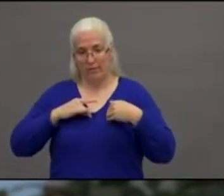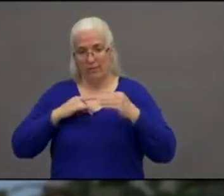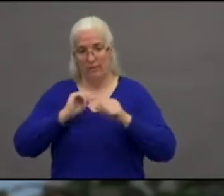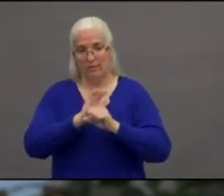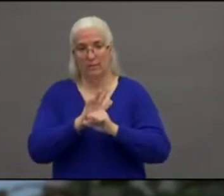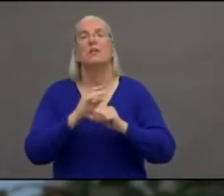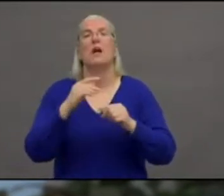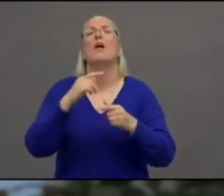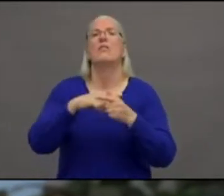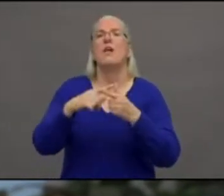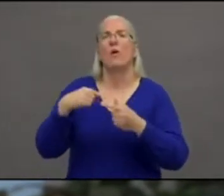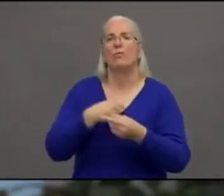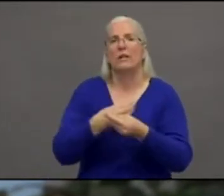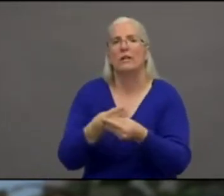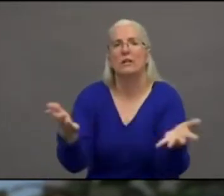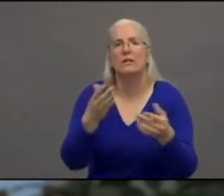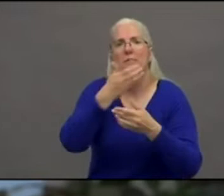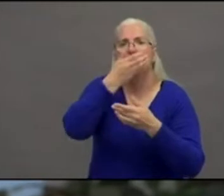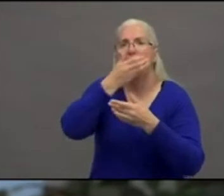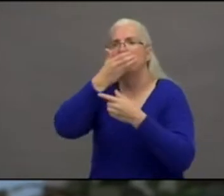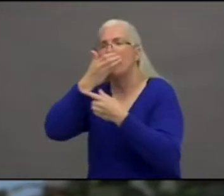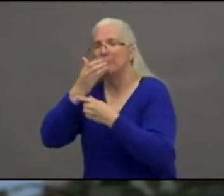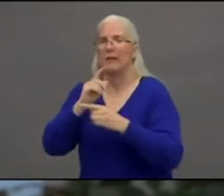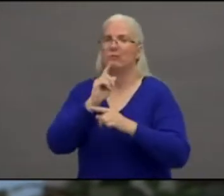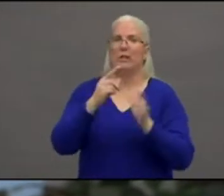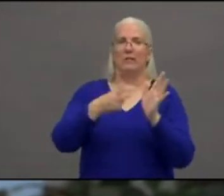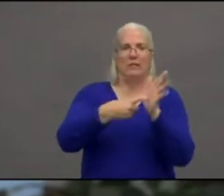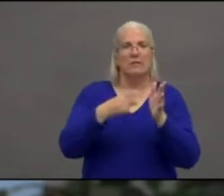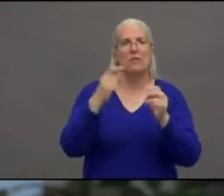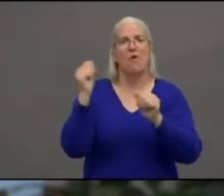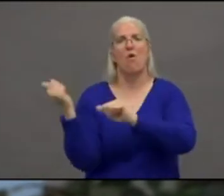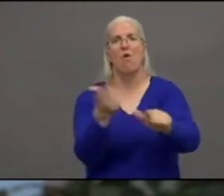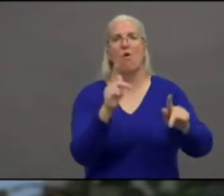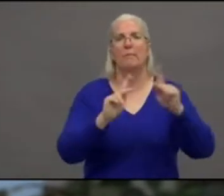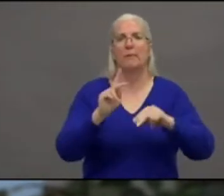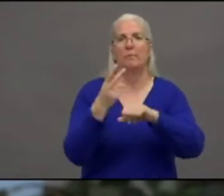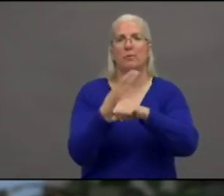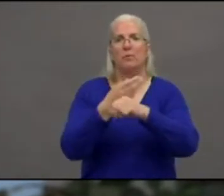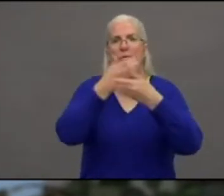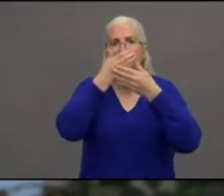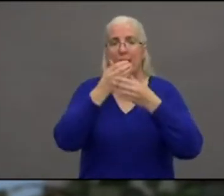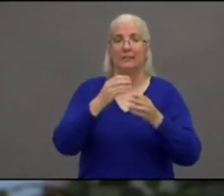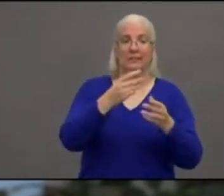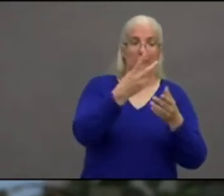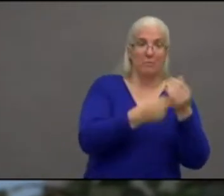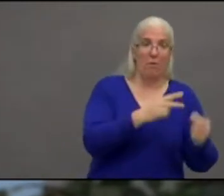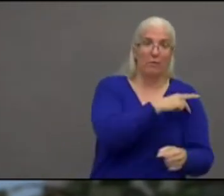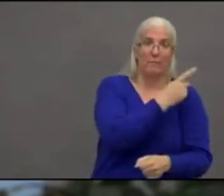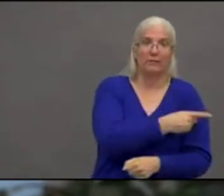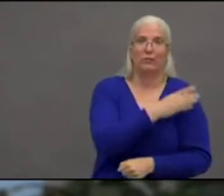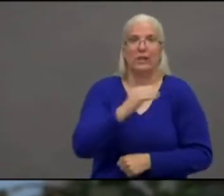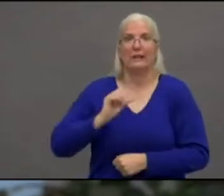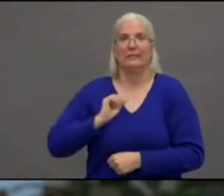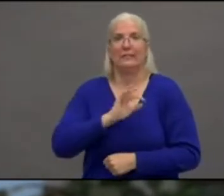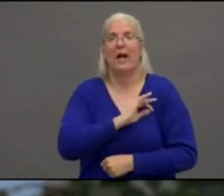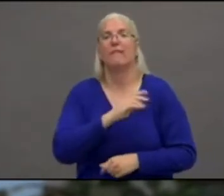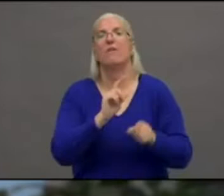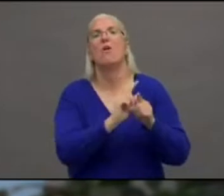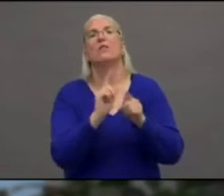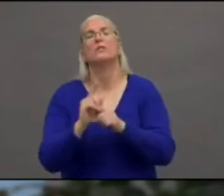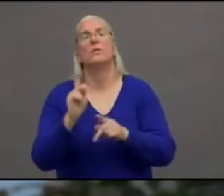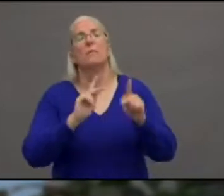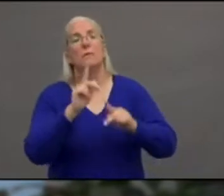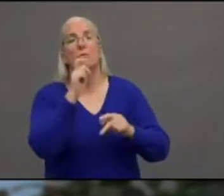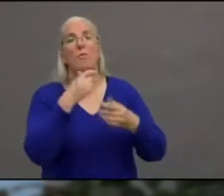control the spread and protect patients and staff. We'll end up separating patients who do have